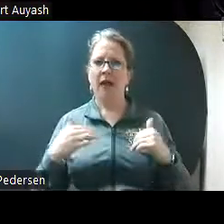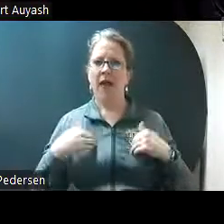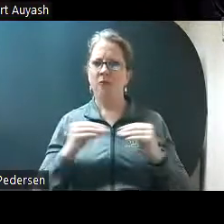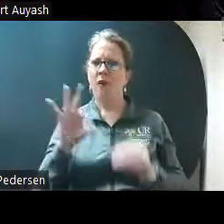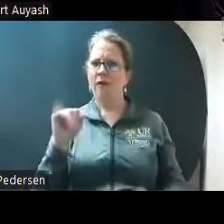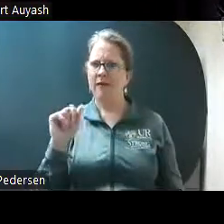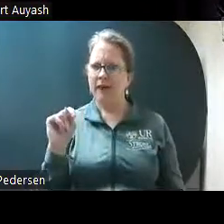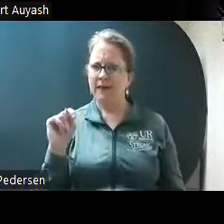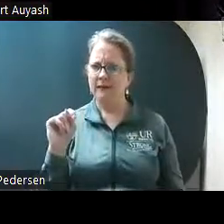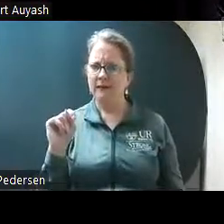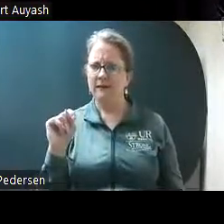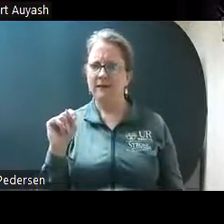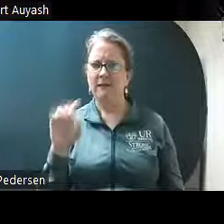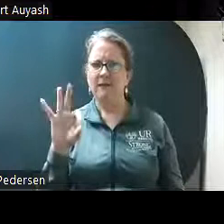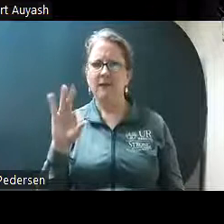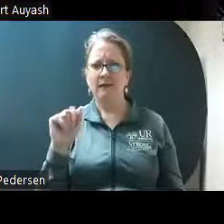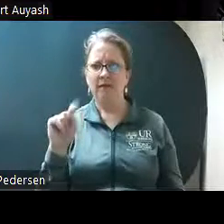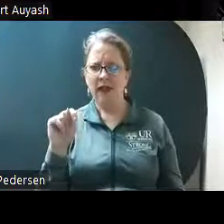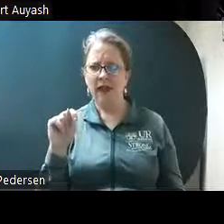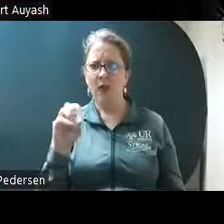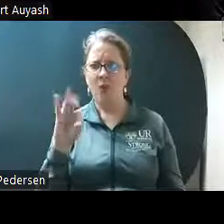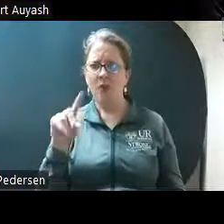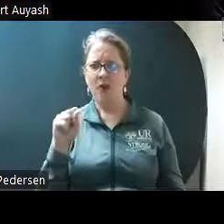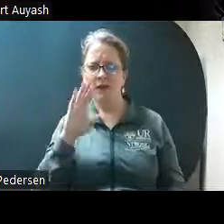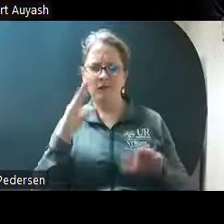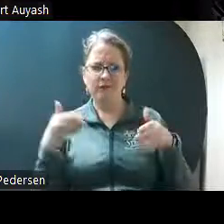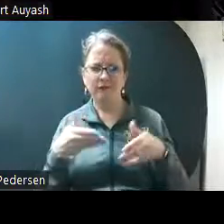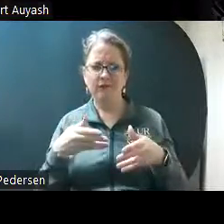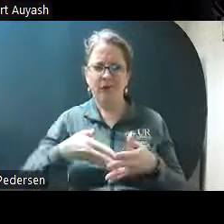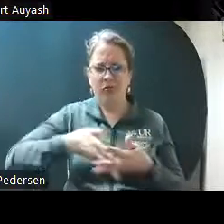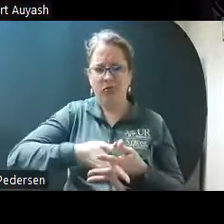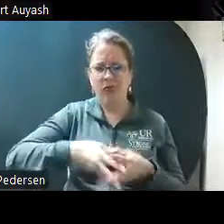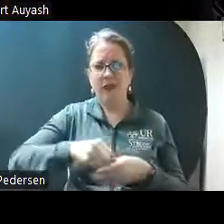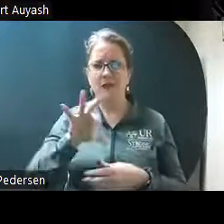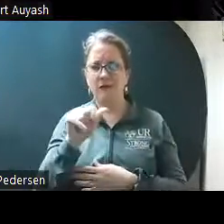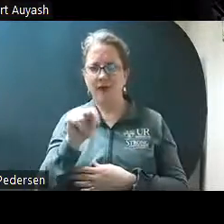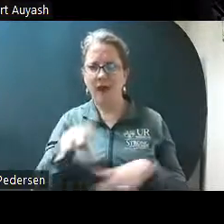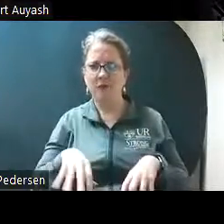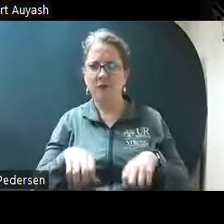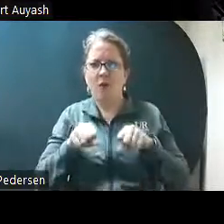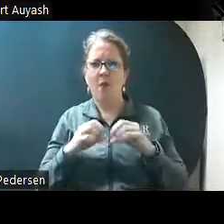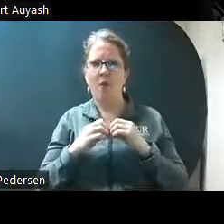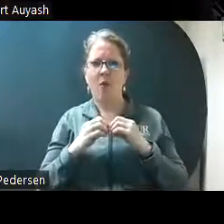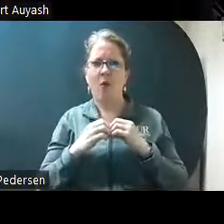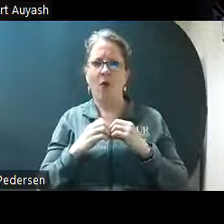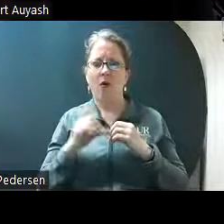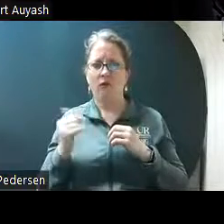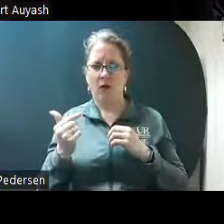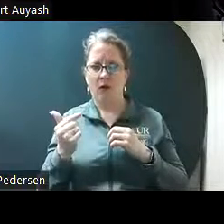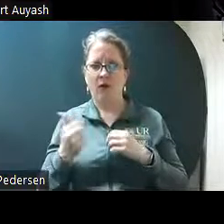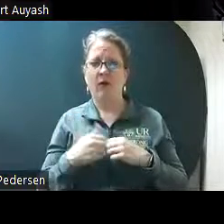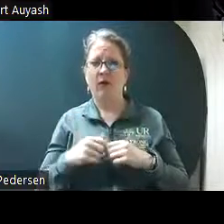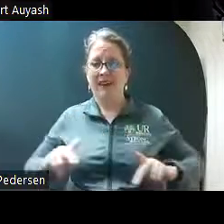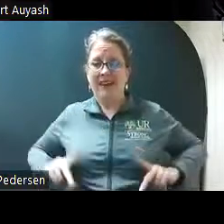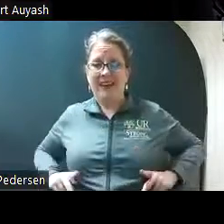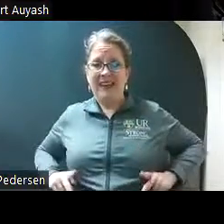and fat, the opioids actually go into the fat and absorb more of the drug. Kidneys